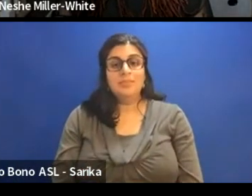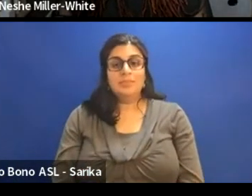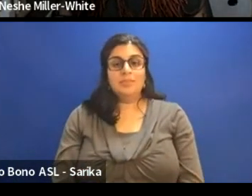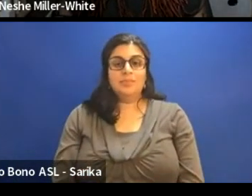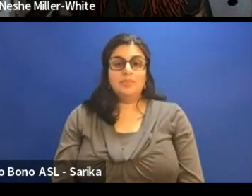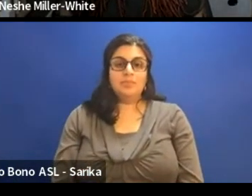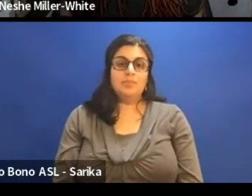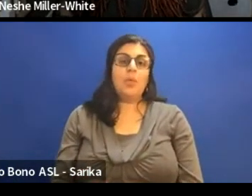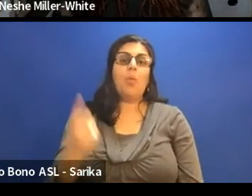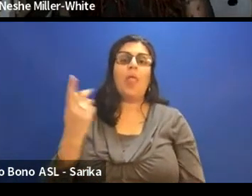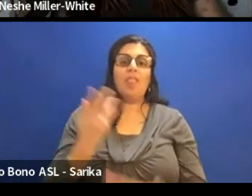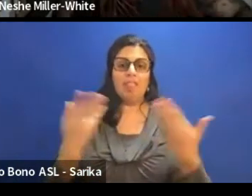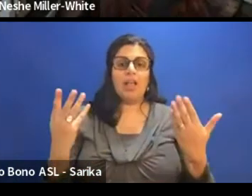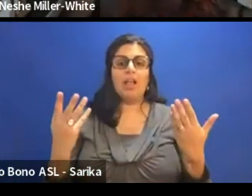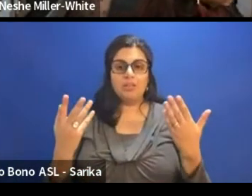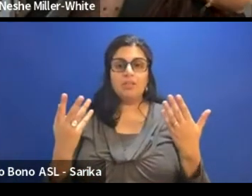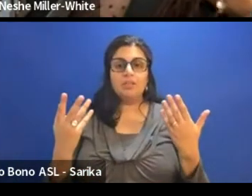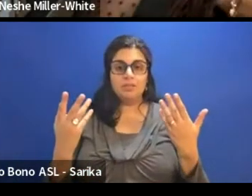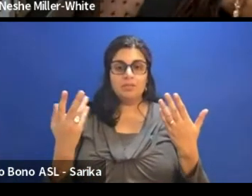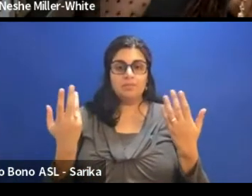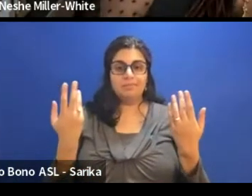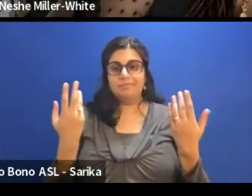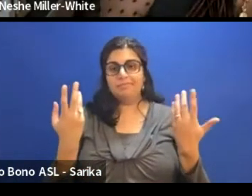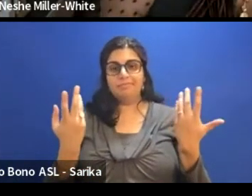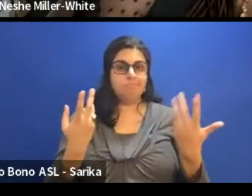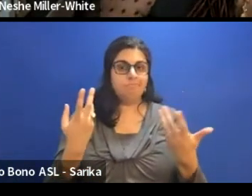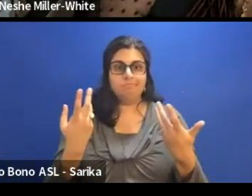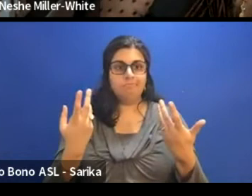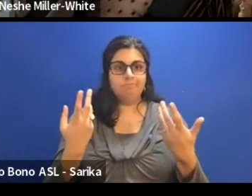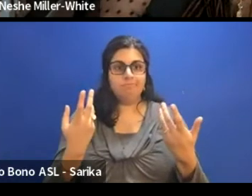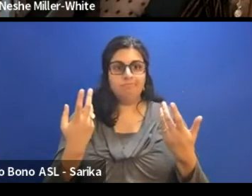of the things that just so happened to occur